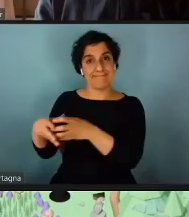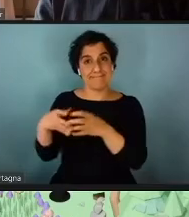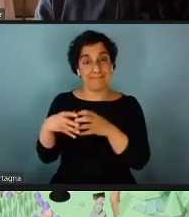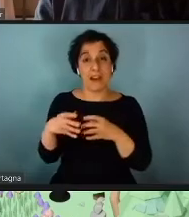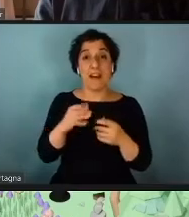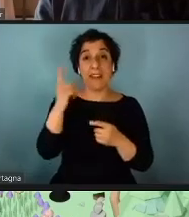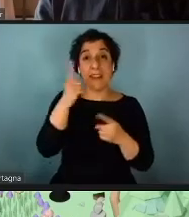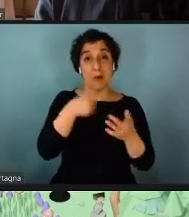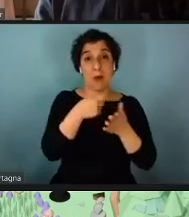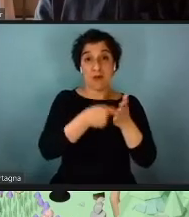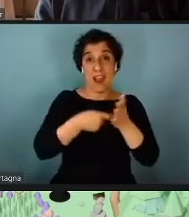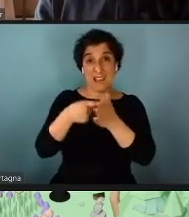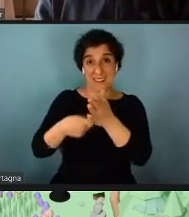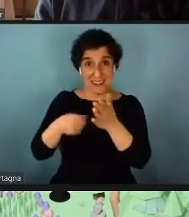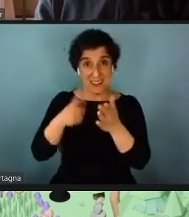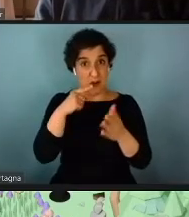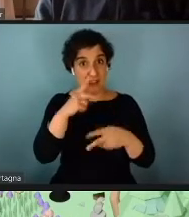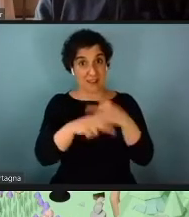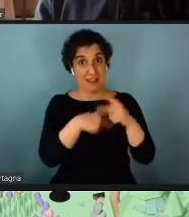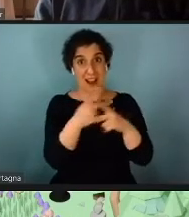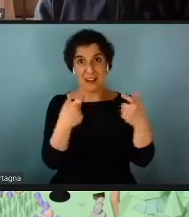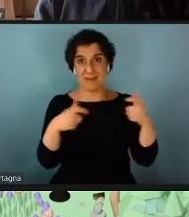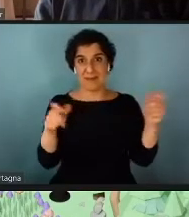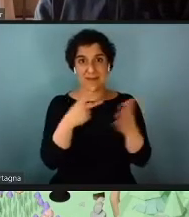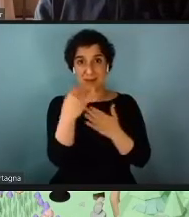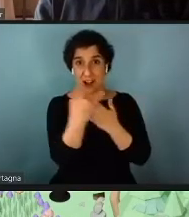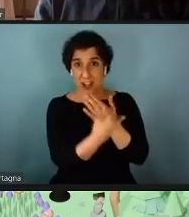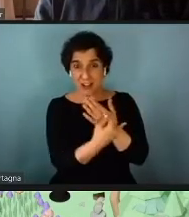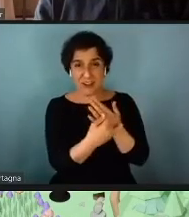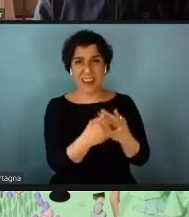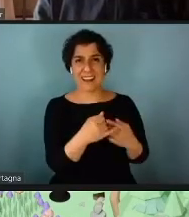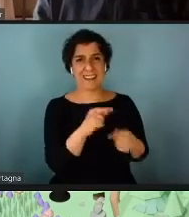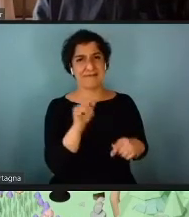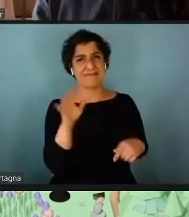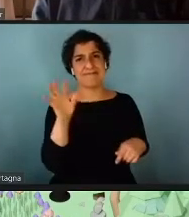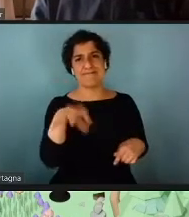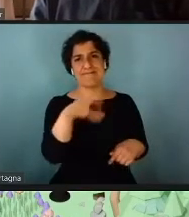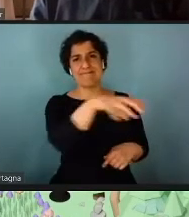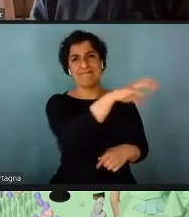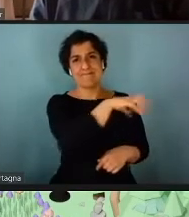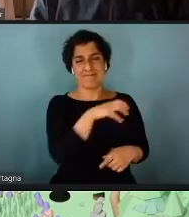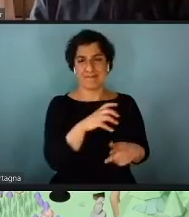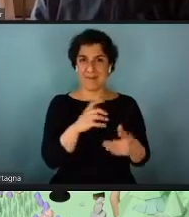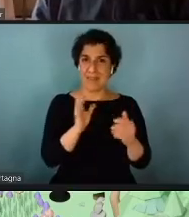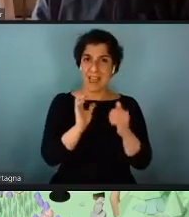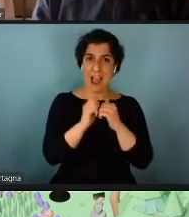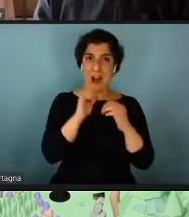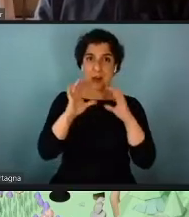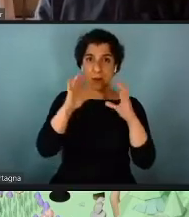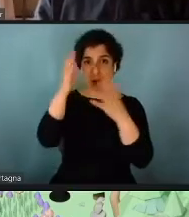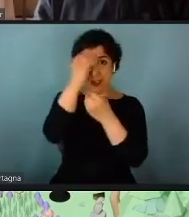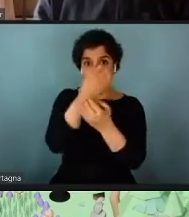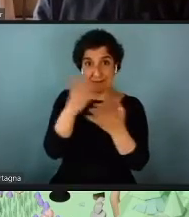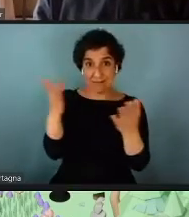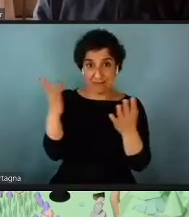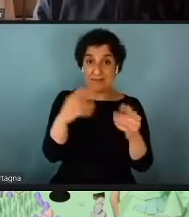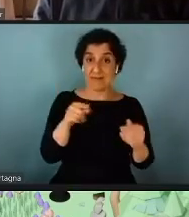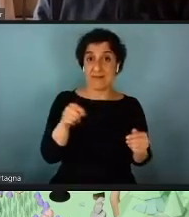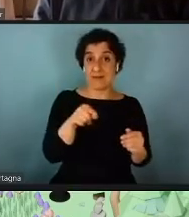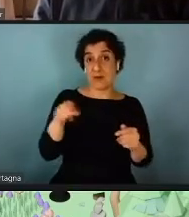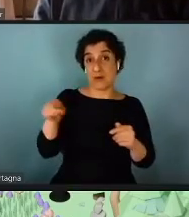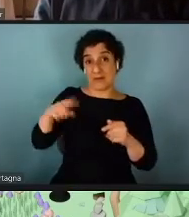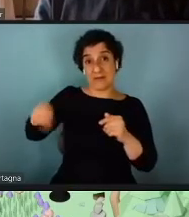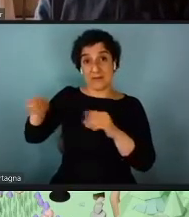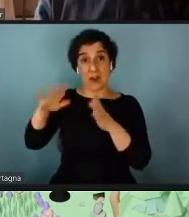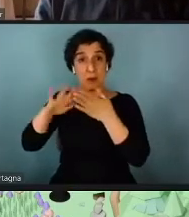and larger, how do you essentially communicate to some of these communities, okay, we're